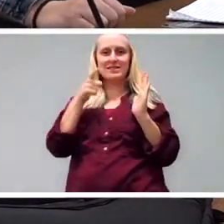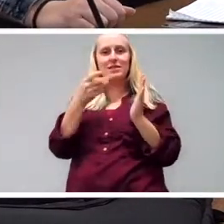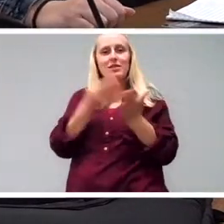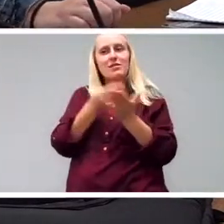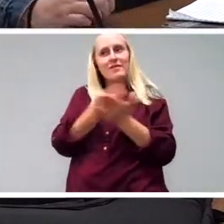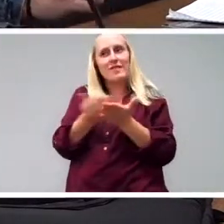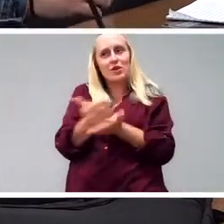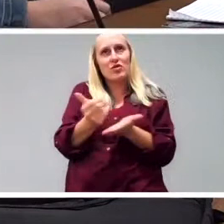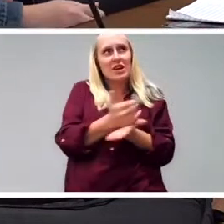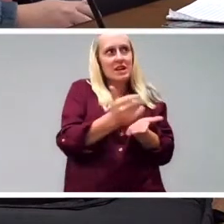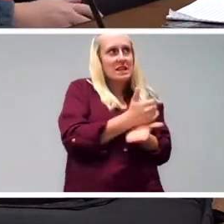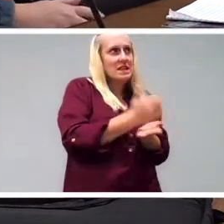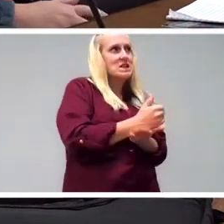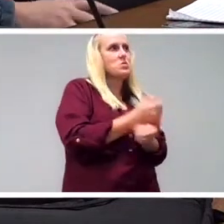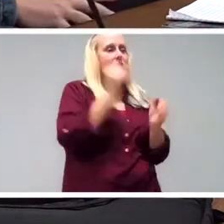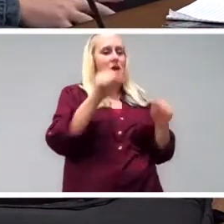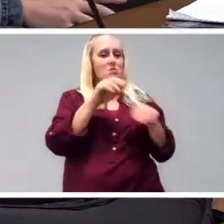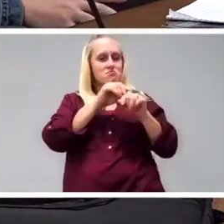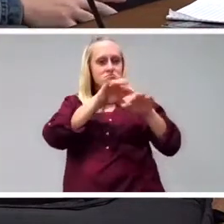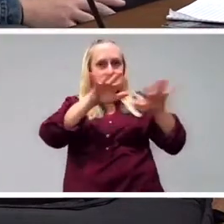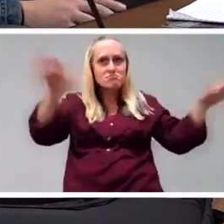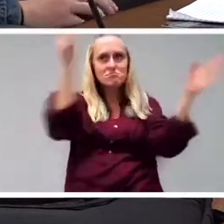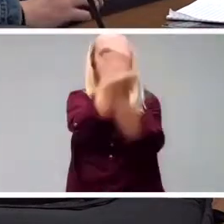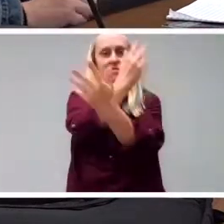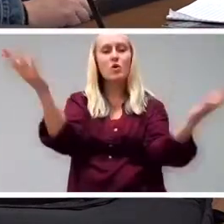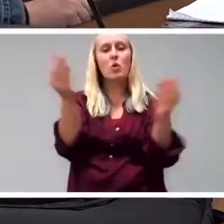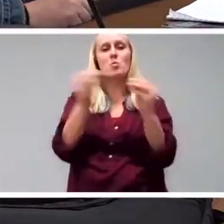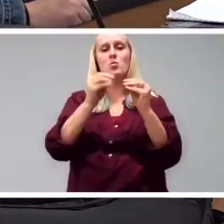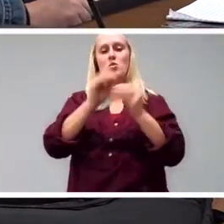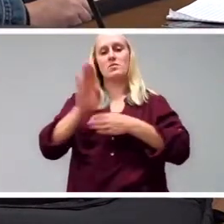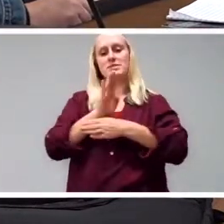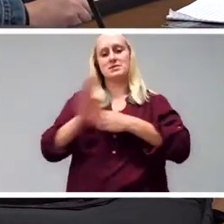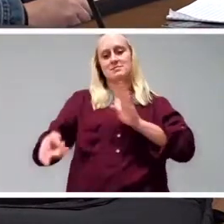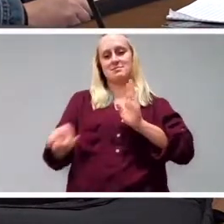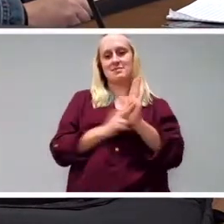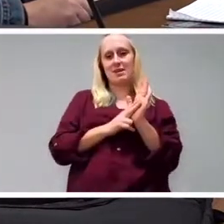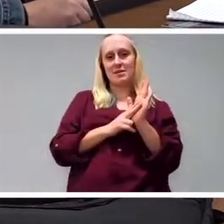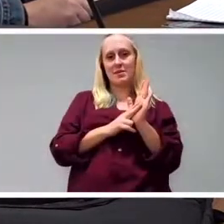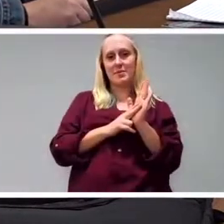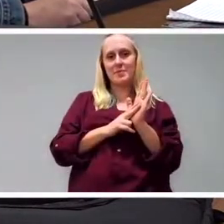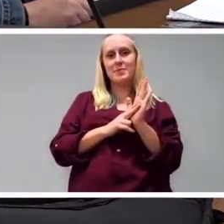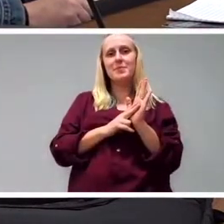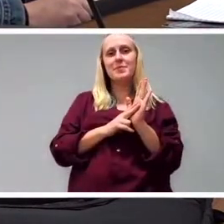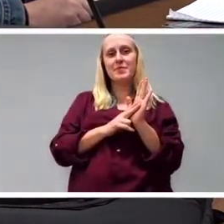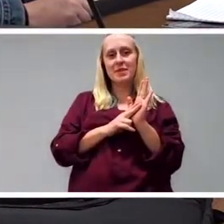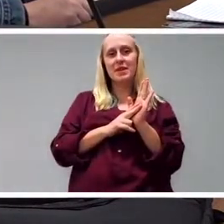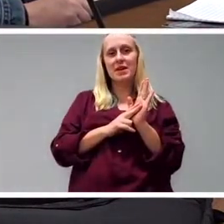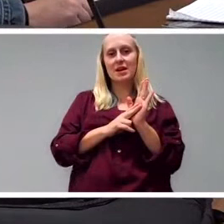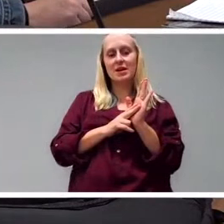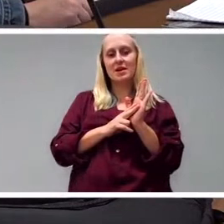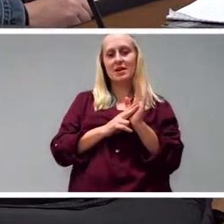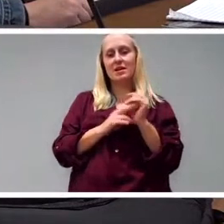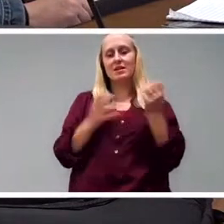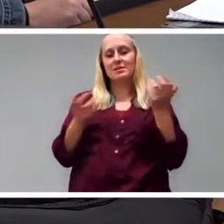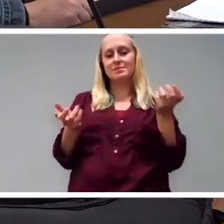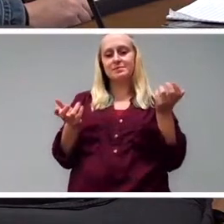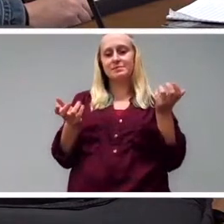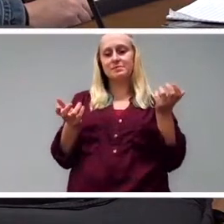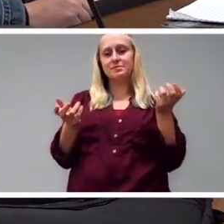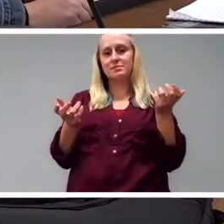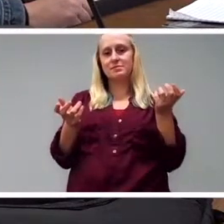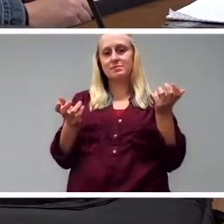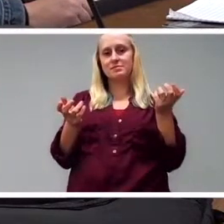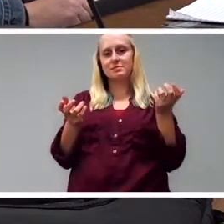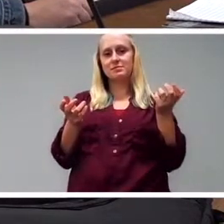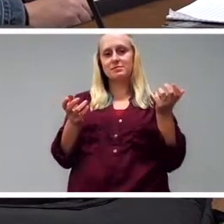we can get the word out and get more businesses to sign up? Because some of them will end up hiring our kids and adults, so